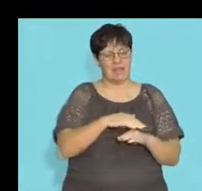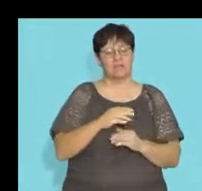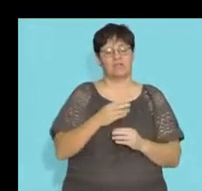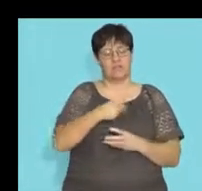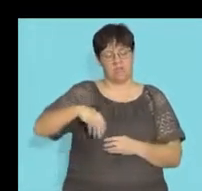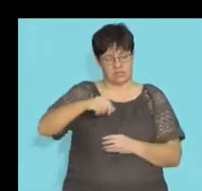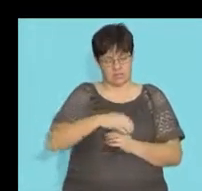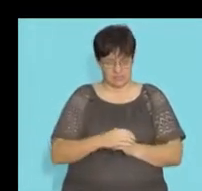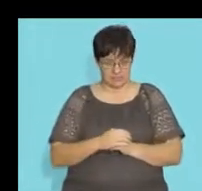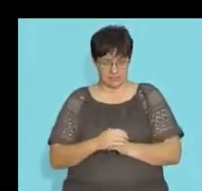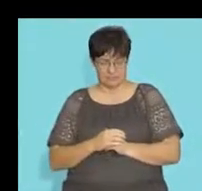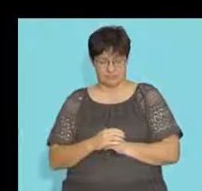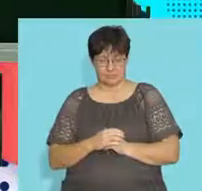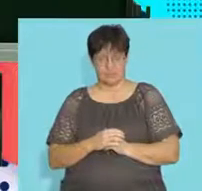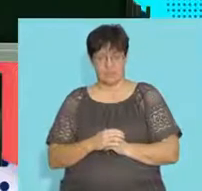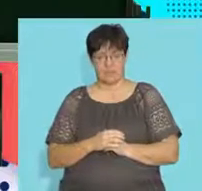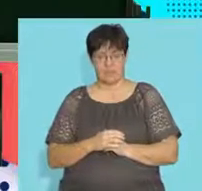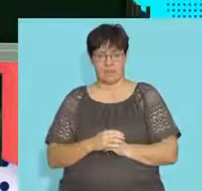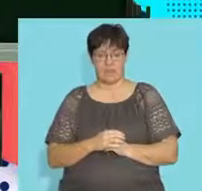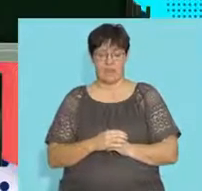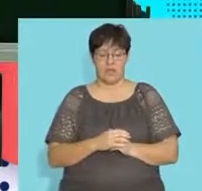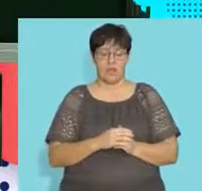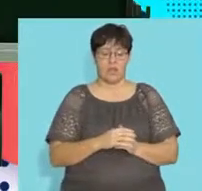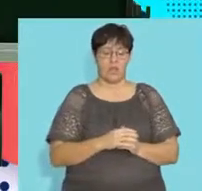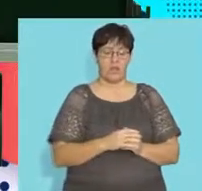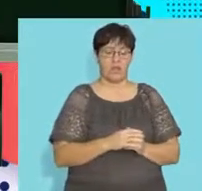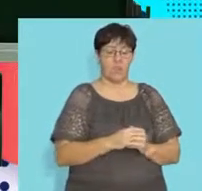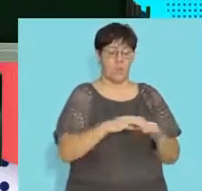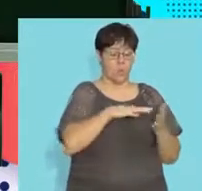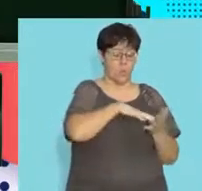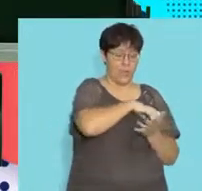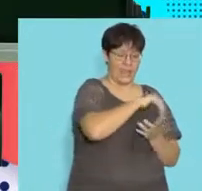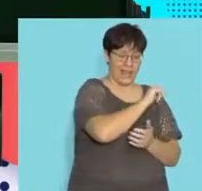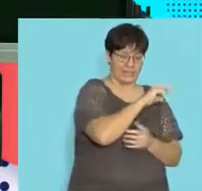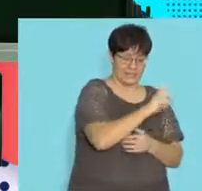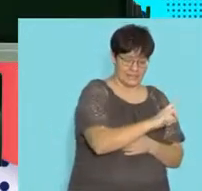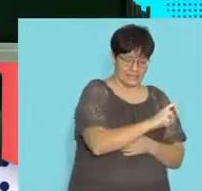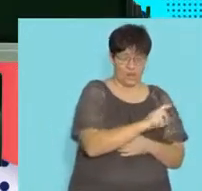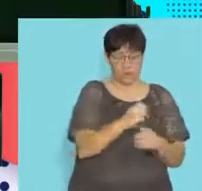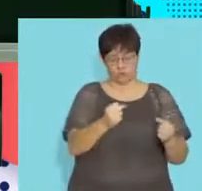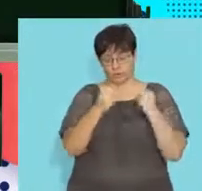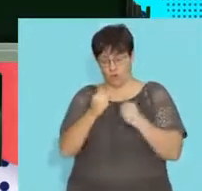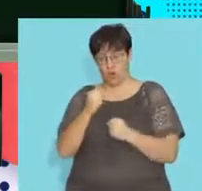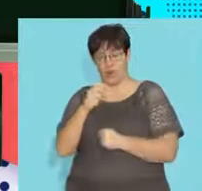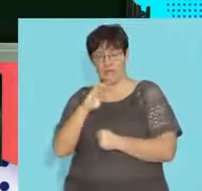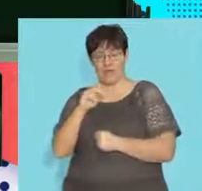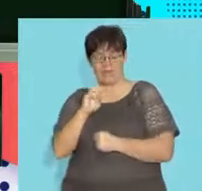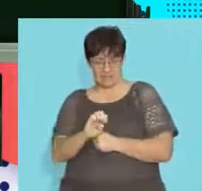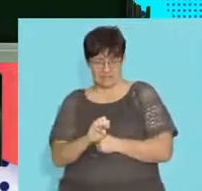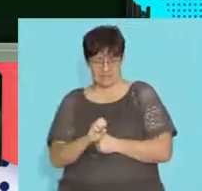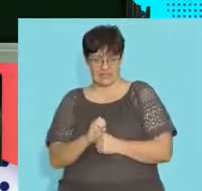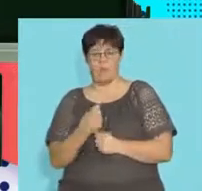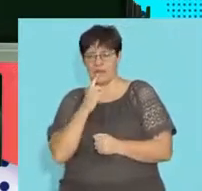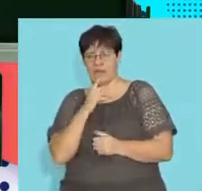So the salt that's been formed by a weak acid and a strong base will actually form a